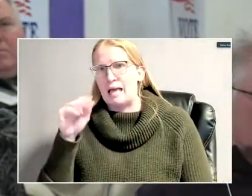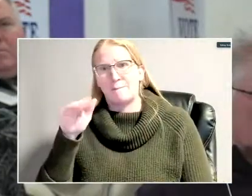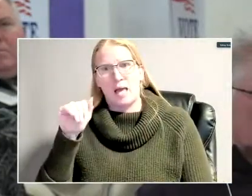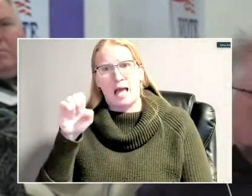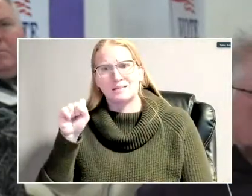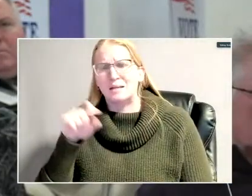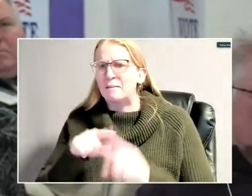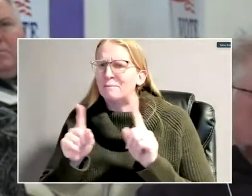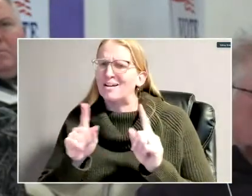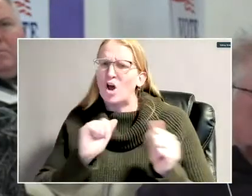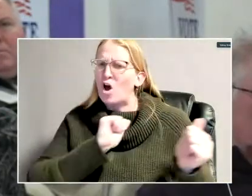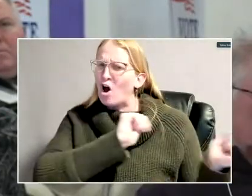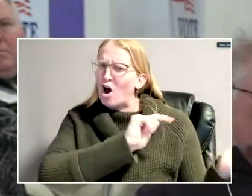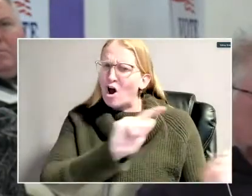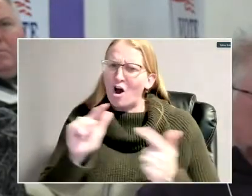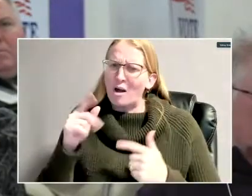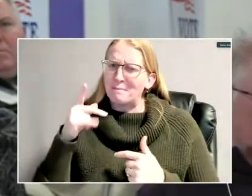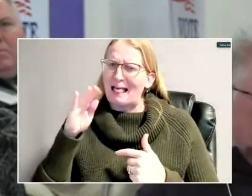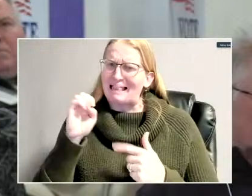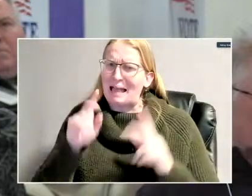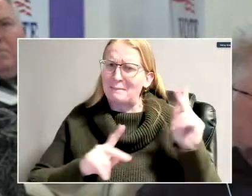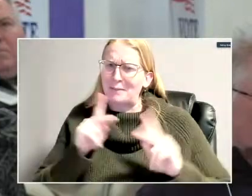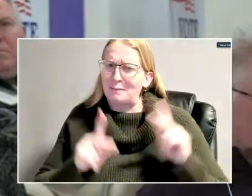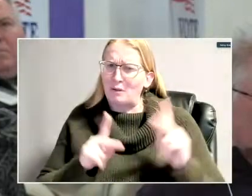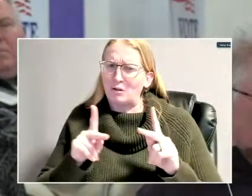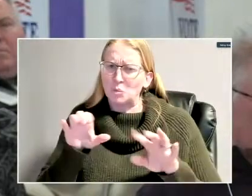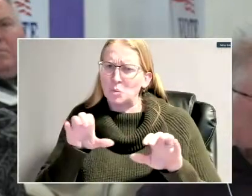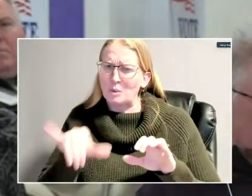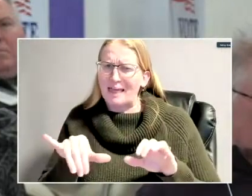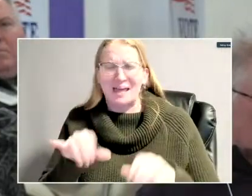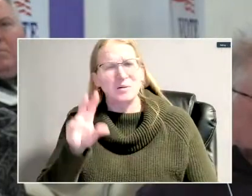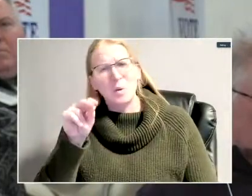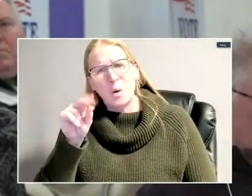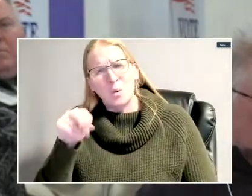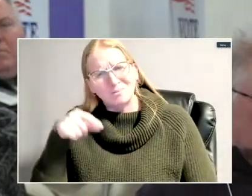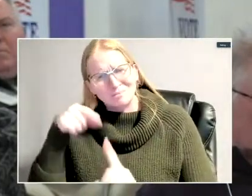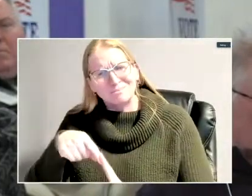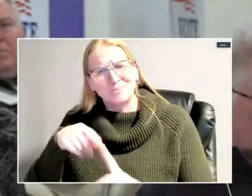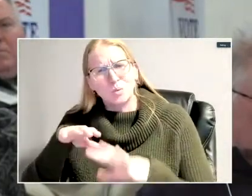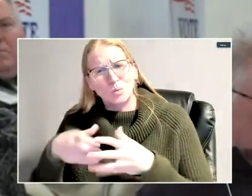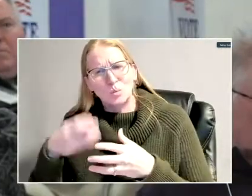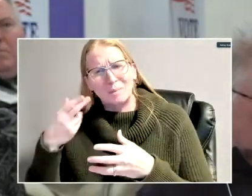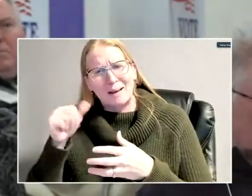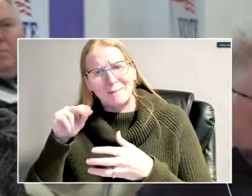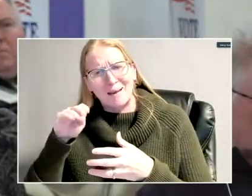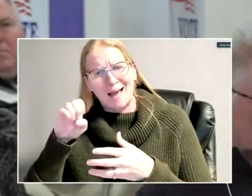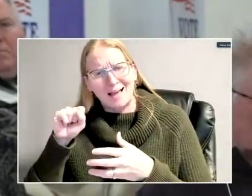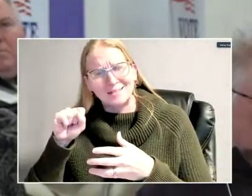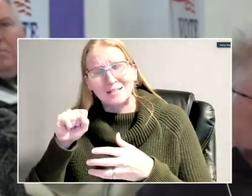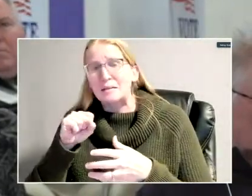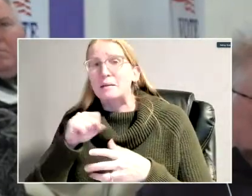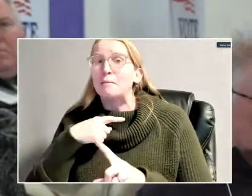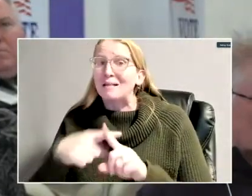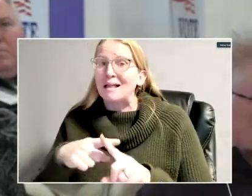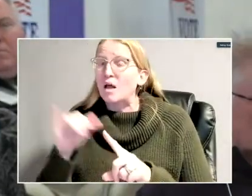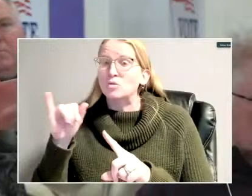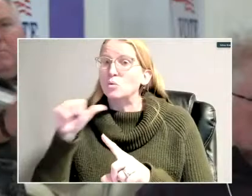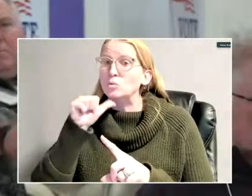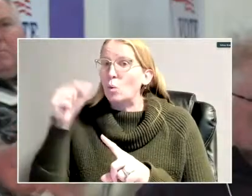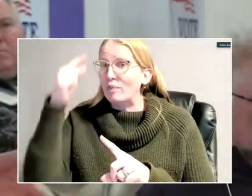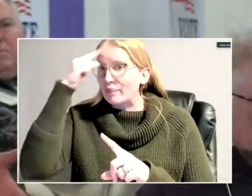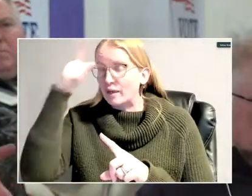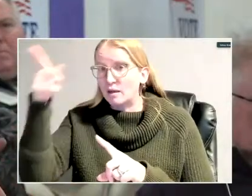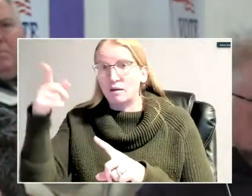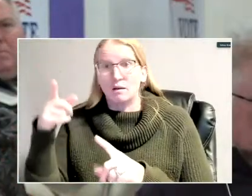Israel is doing in so-called called defense we needn't go back to what happened